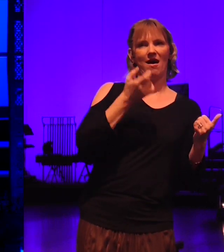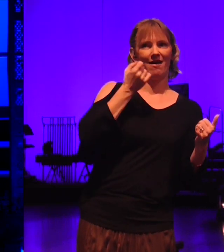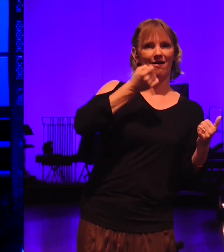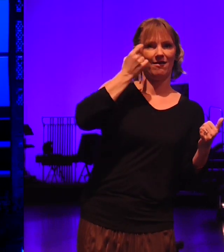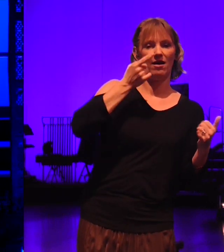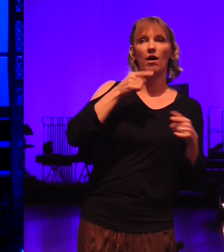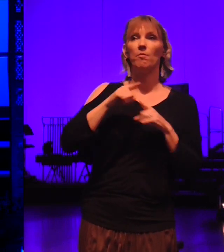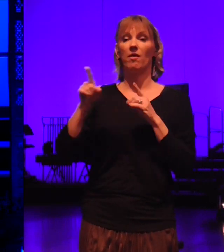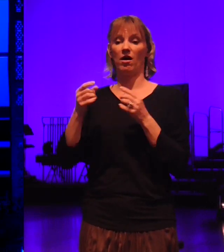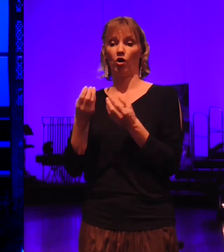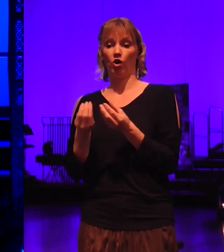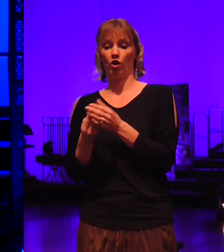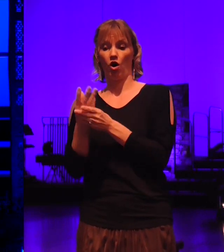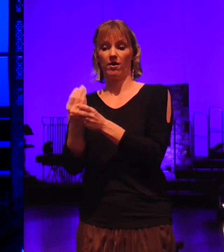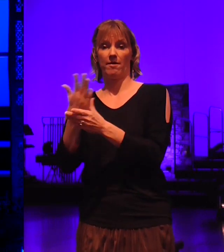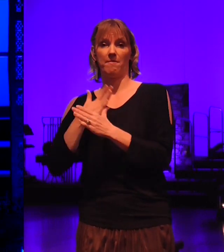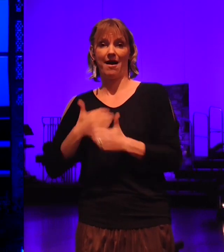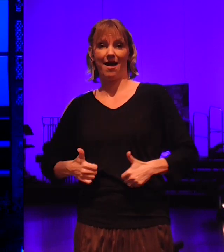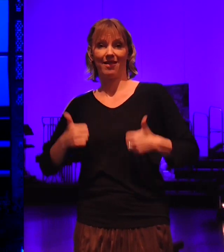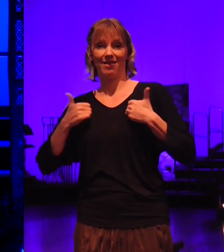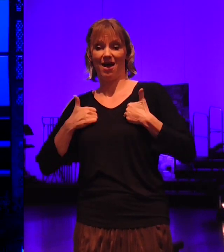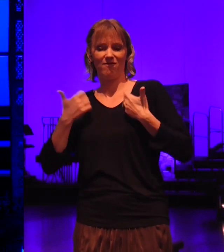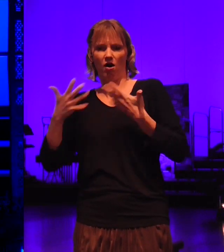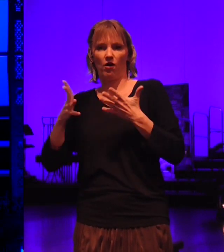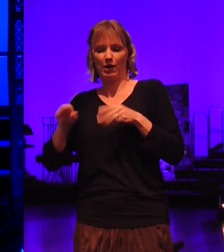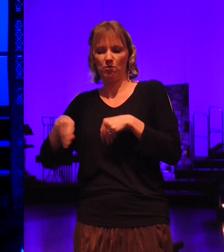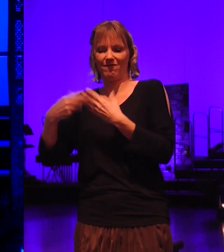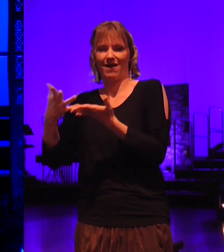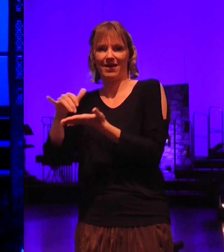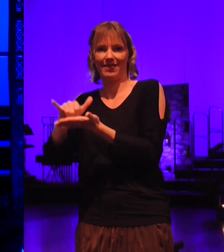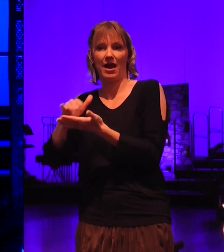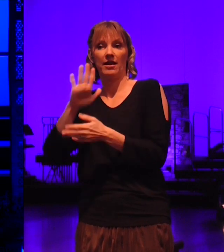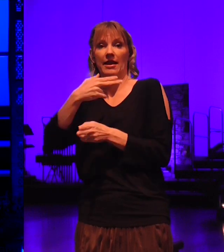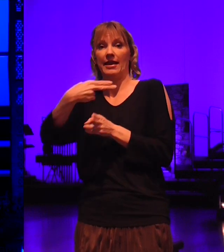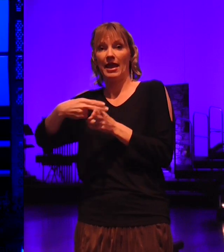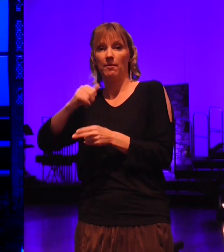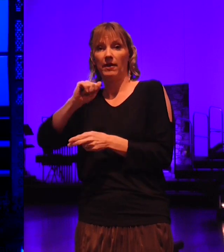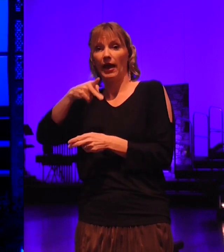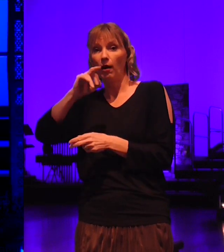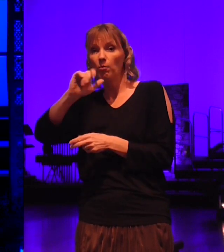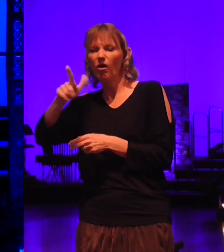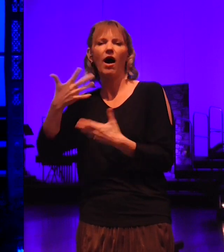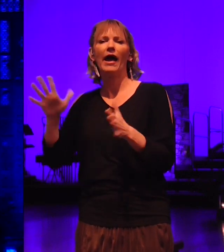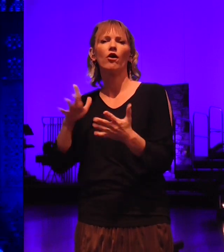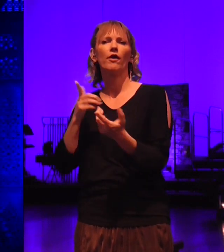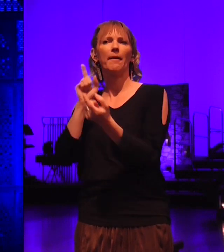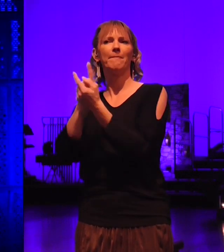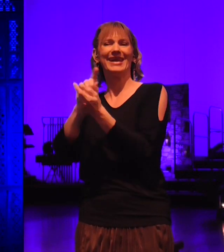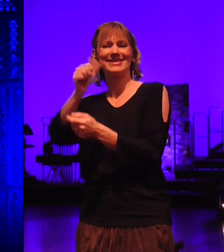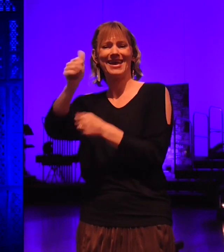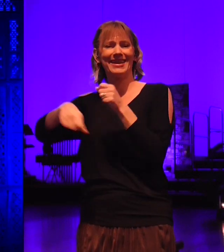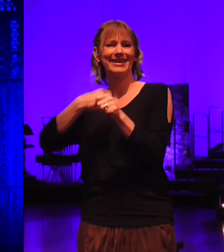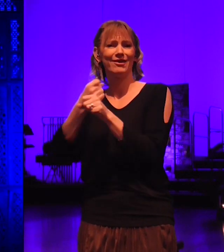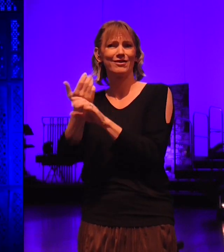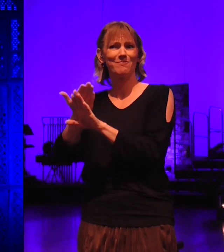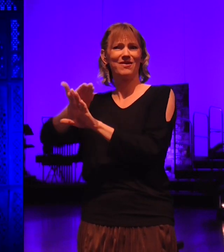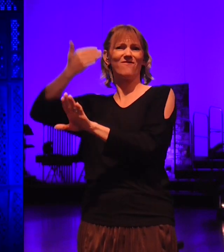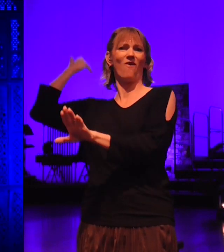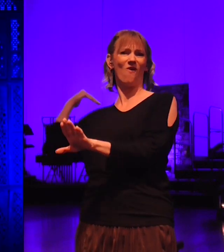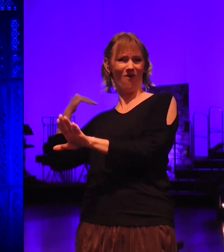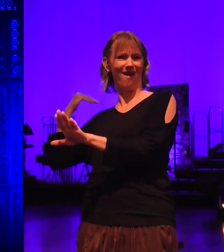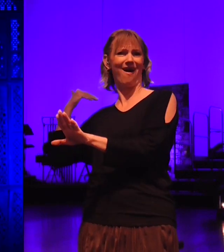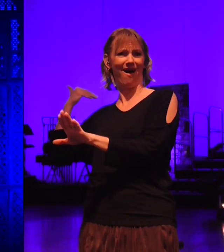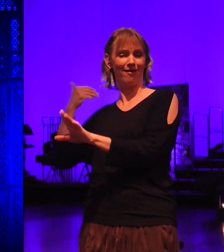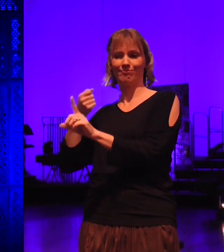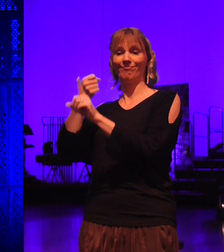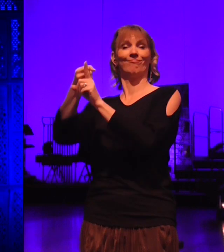that. Her name was April. I had met her synchronistically 10 years before that. Not only did we